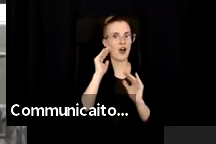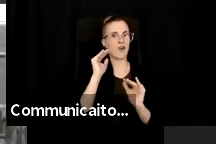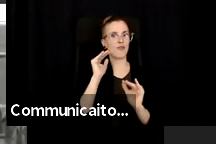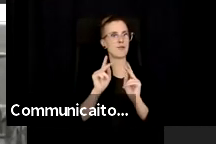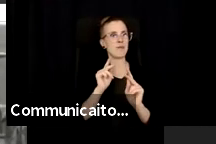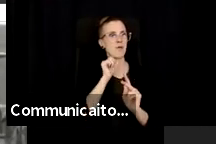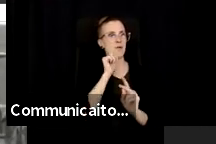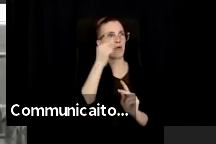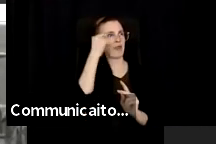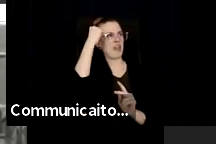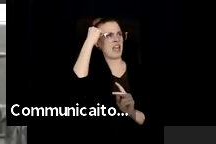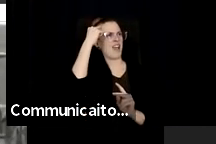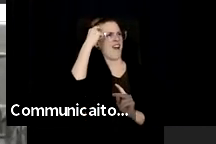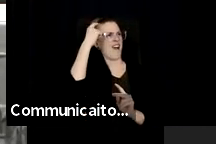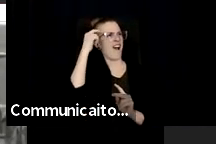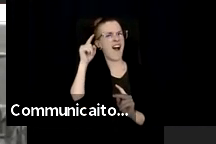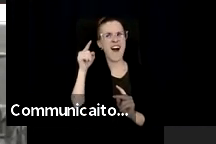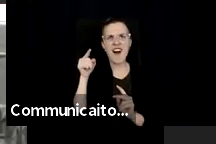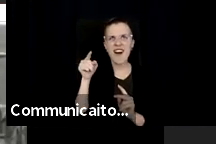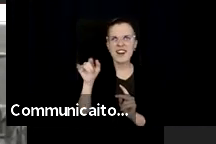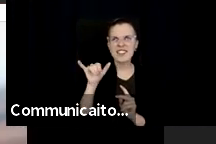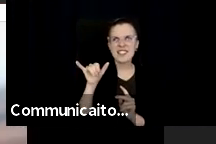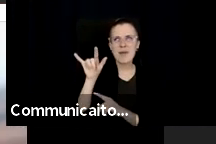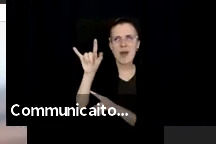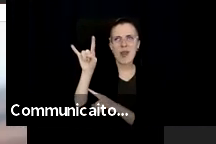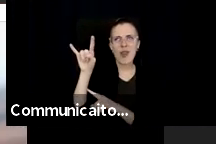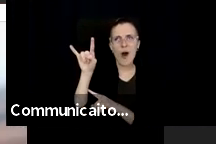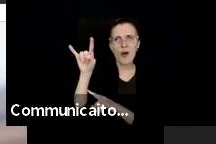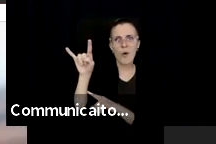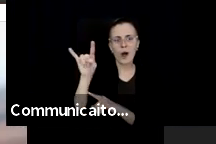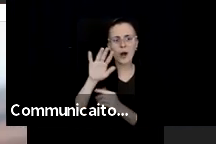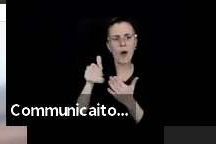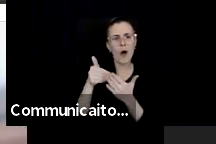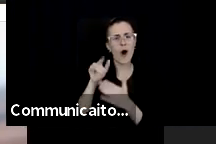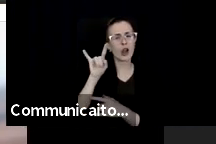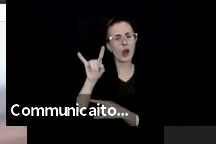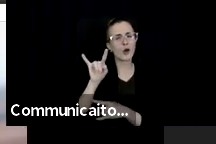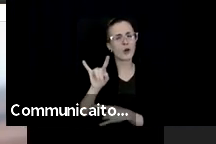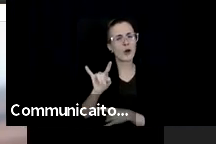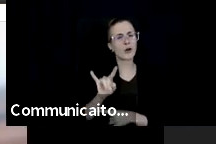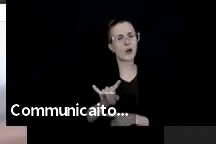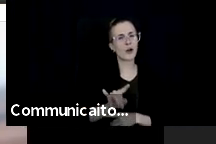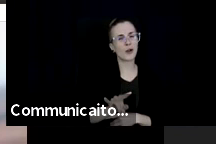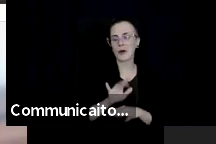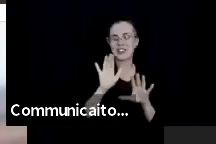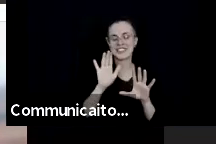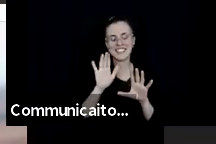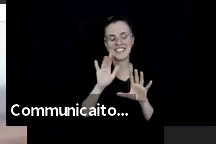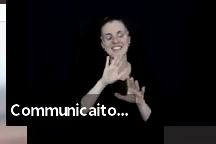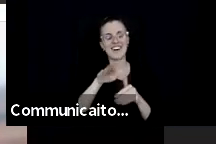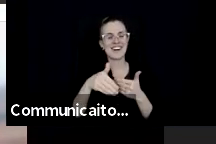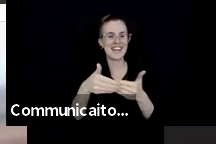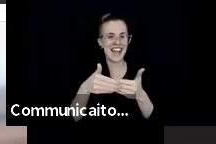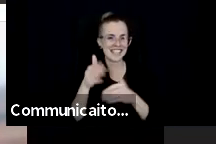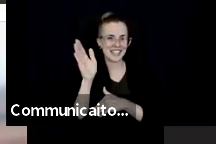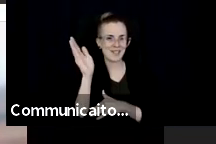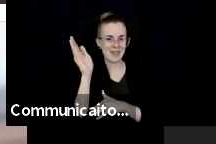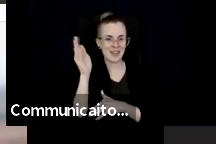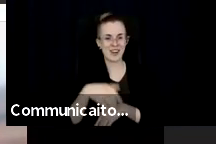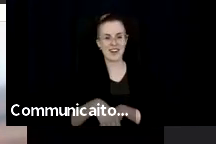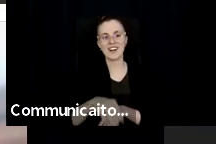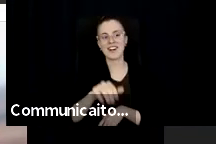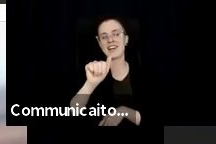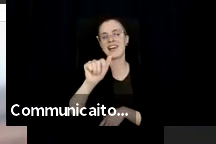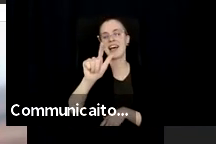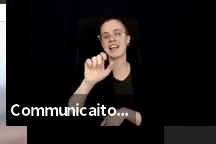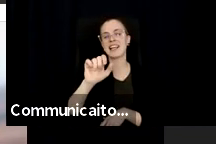Longhorns, but I want to introduce another Longhorn in our list of speakers this morning. Ms. Alejandrina Guzman is